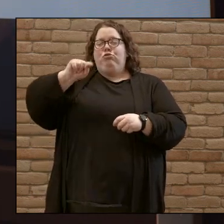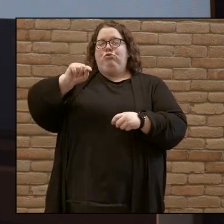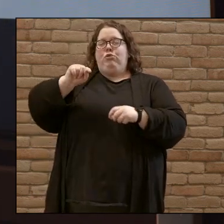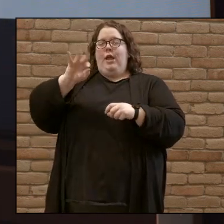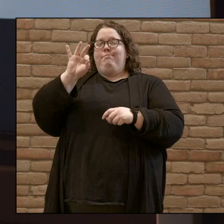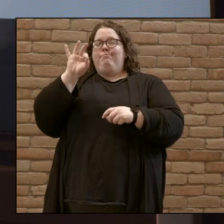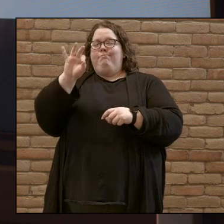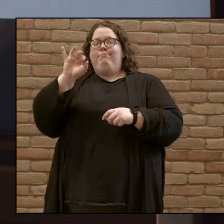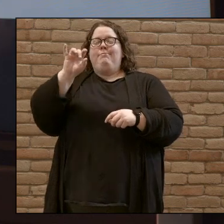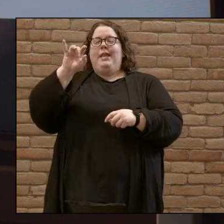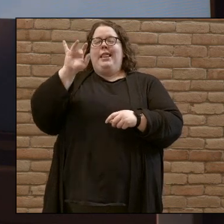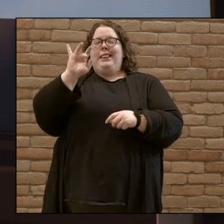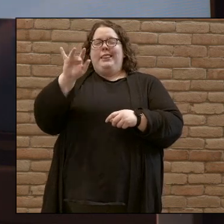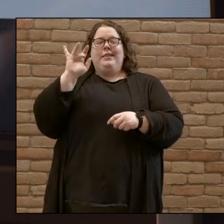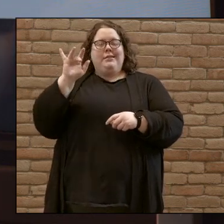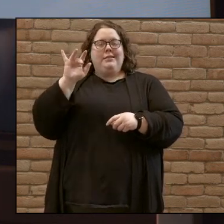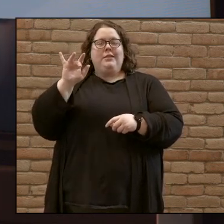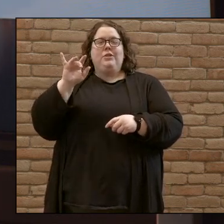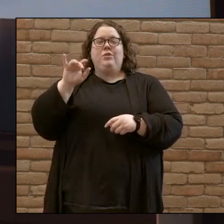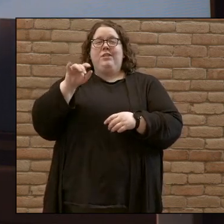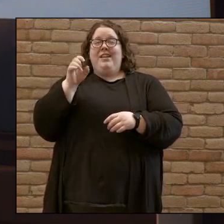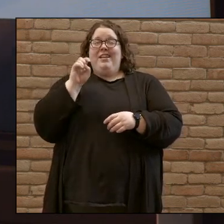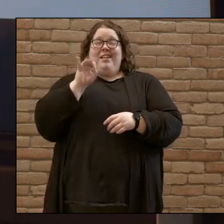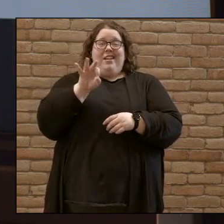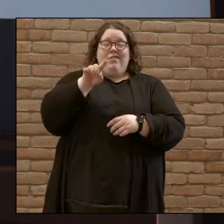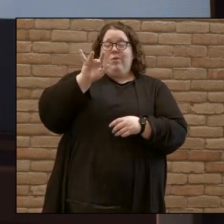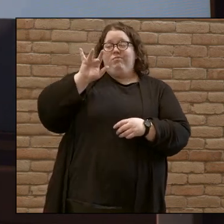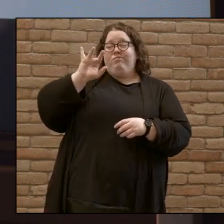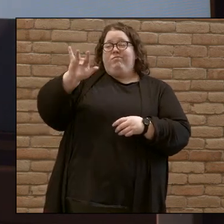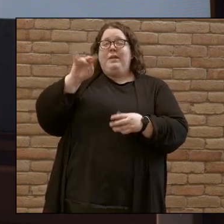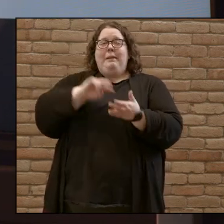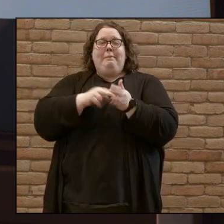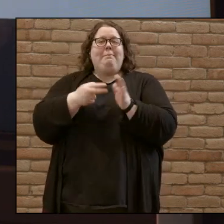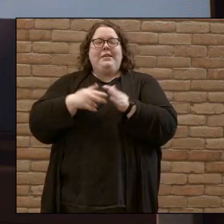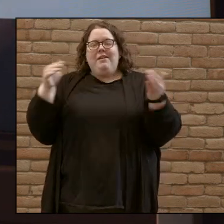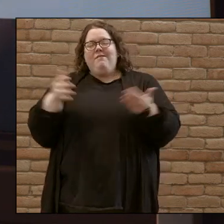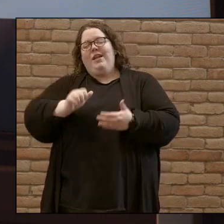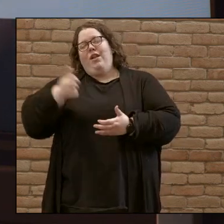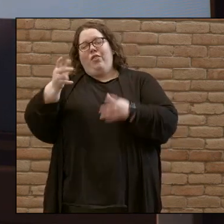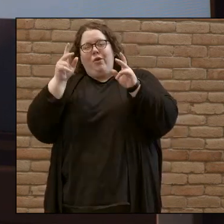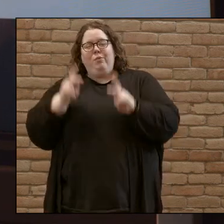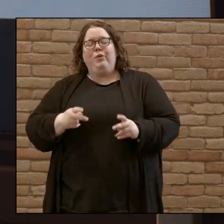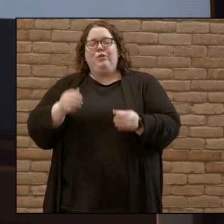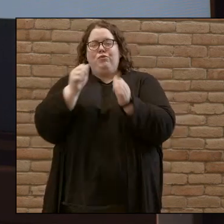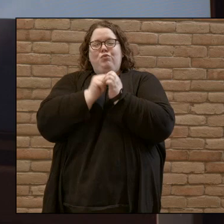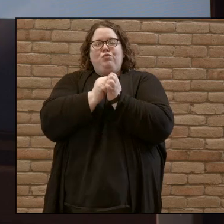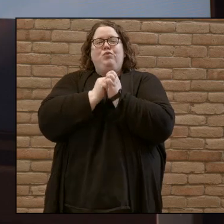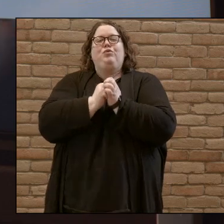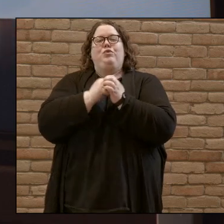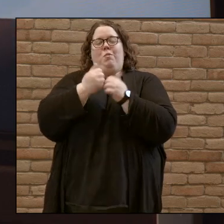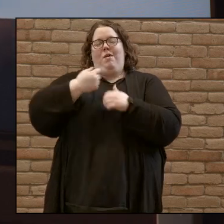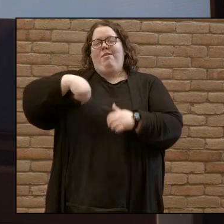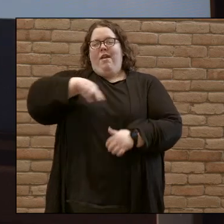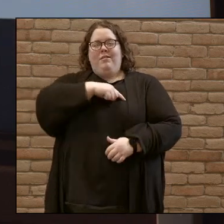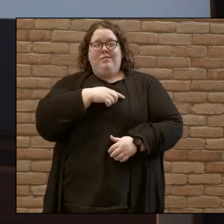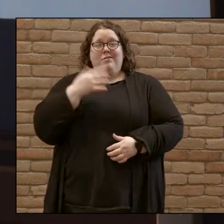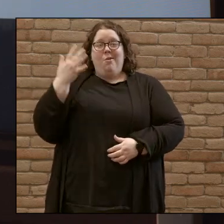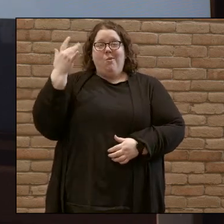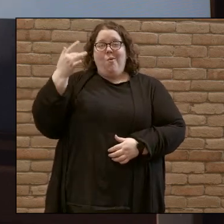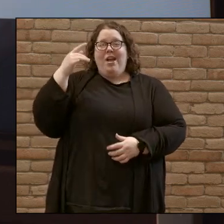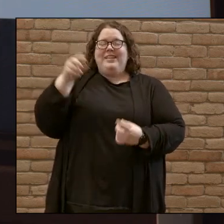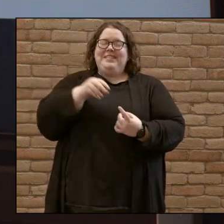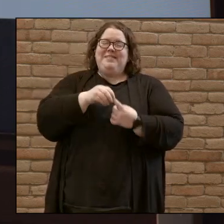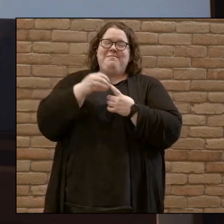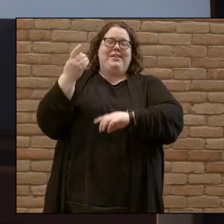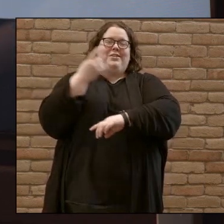to click on and invite someone to worship with us. And it's a great day to invite someone to worship because it's Palm Sunday. That's right, we are